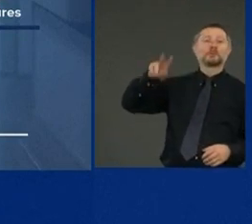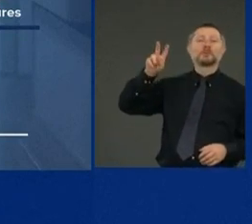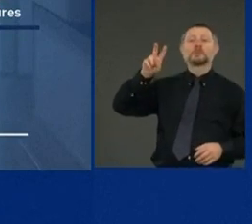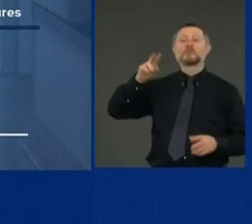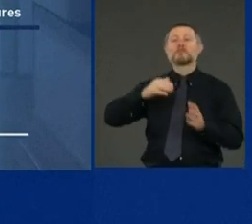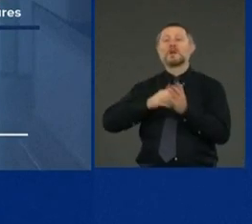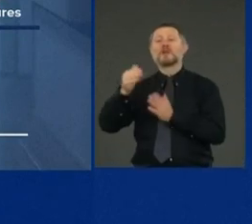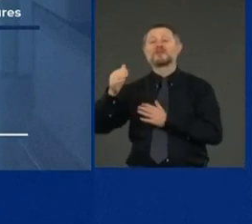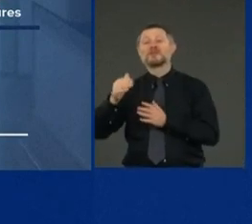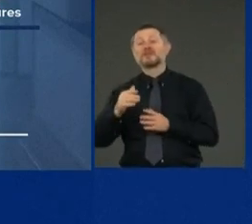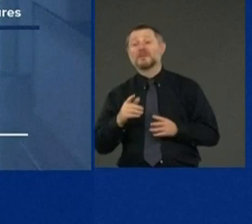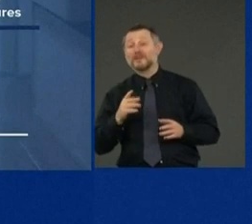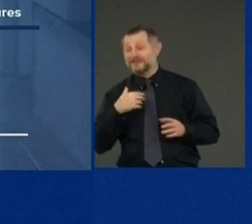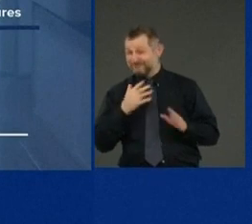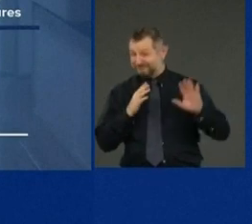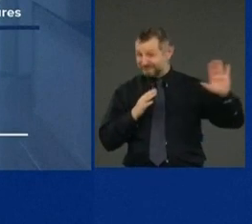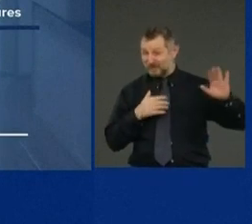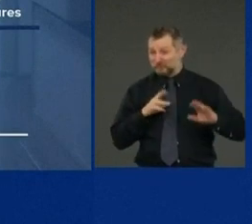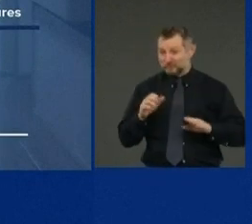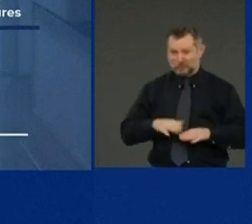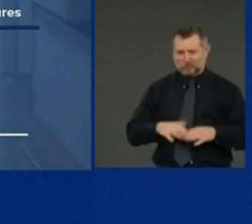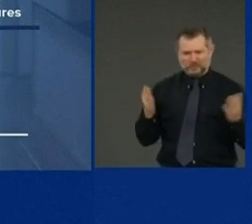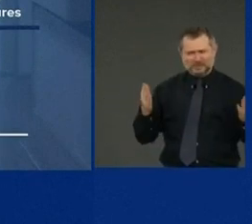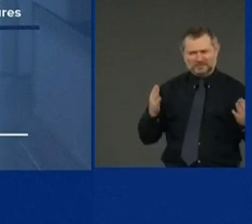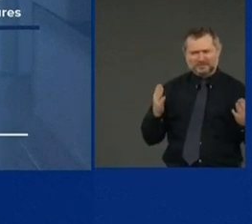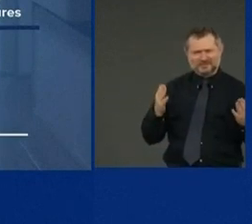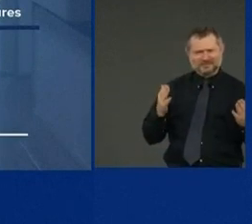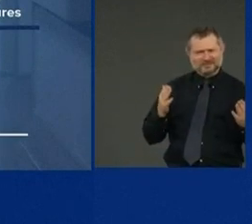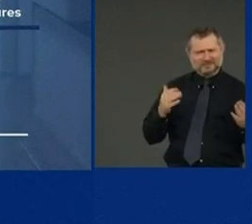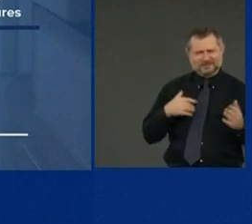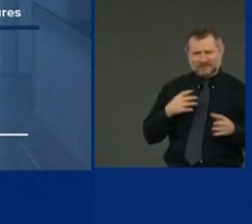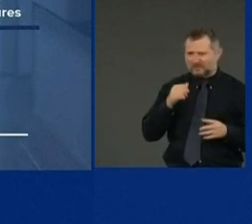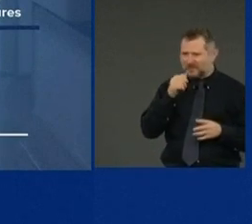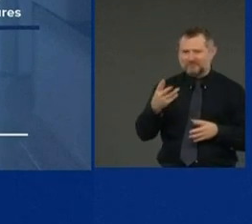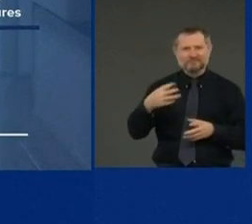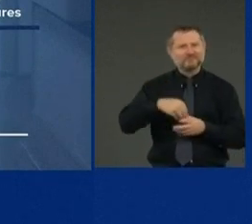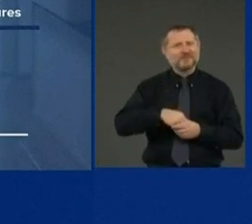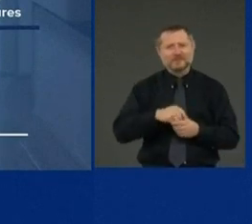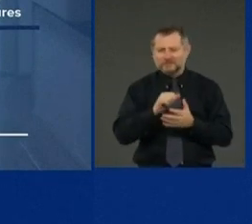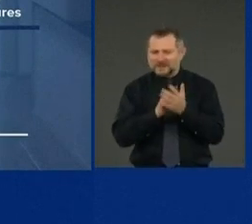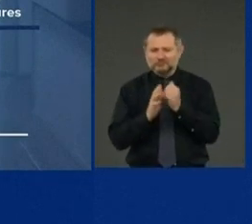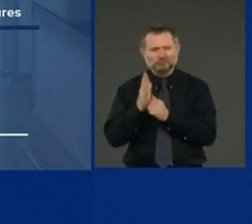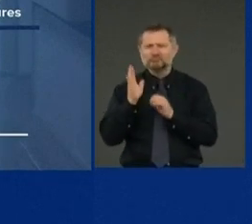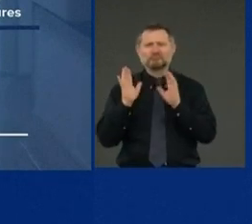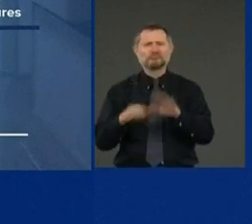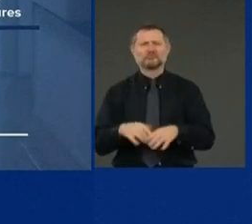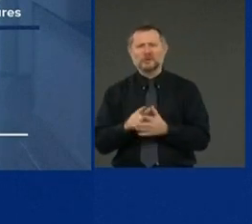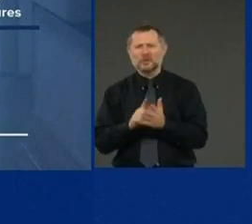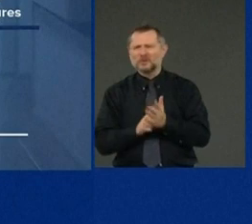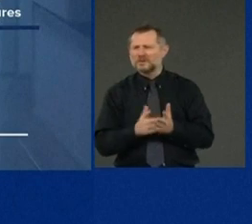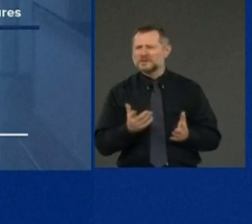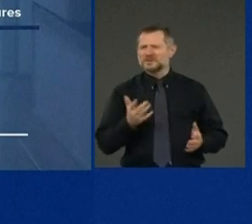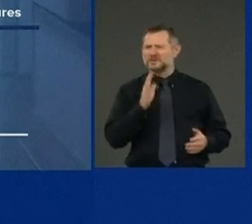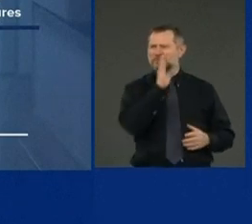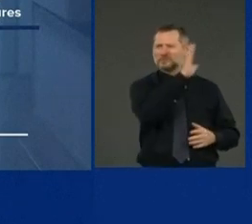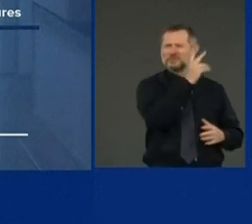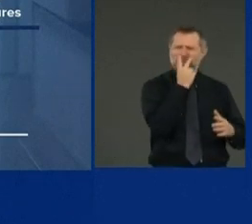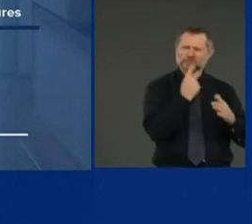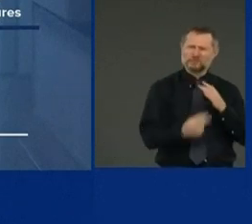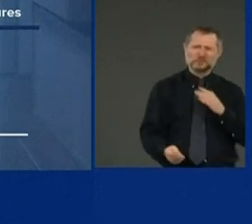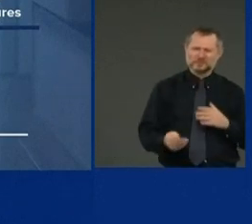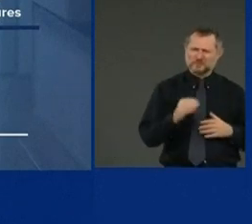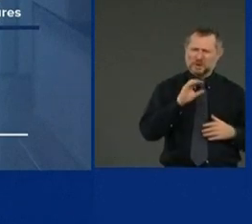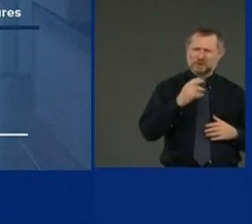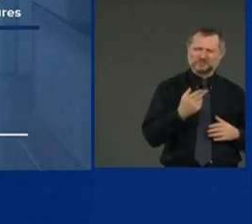mitigation. Well, then by your own projection, what did you think was going to happen? That's why